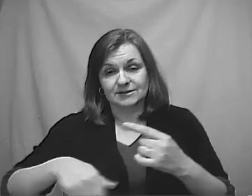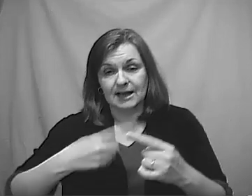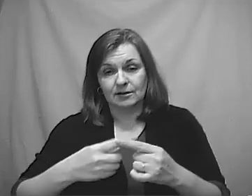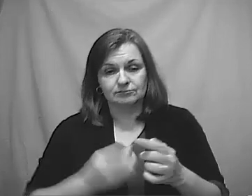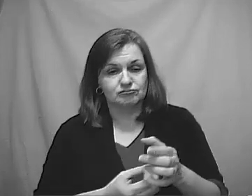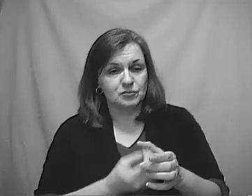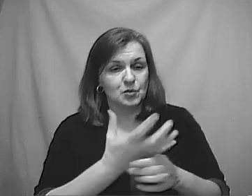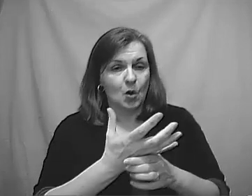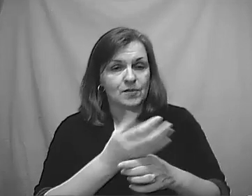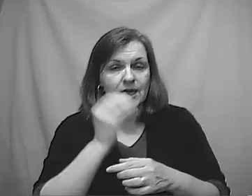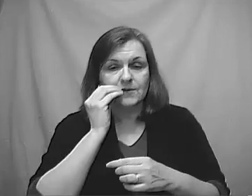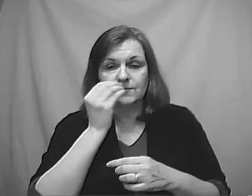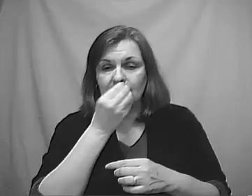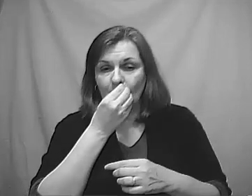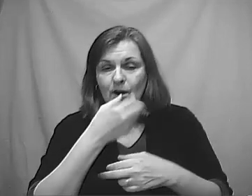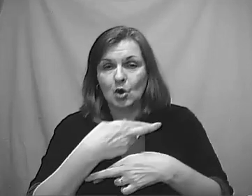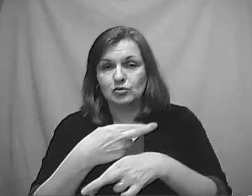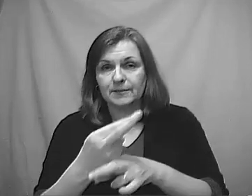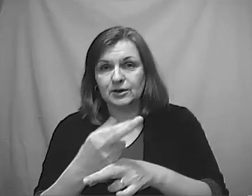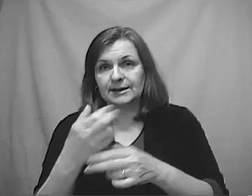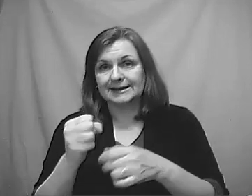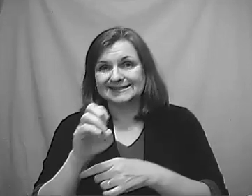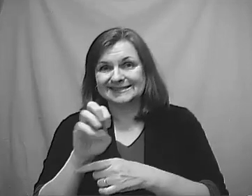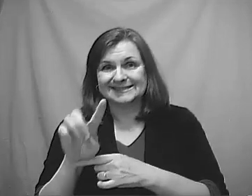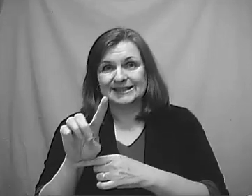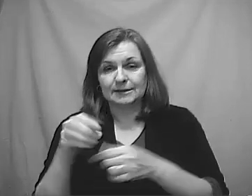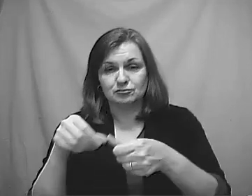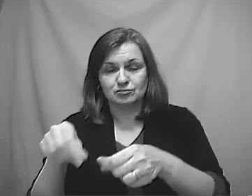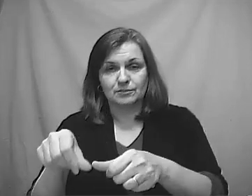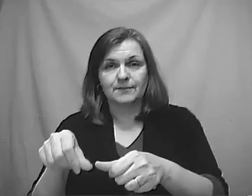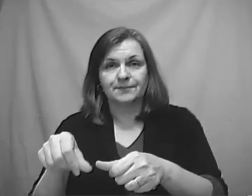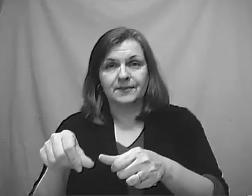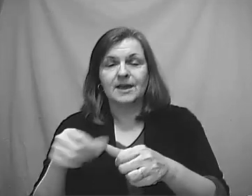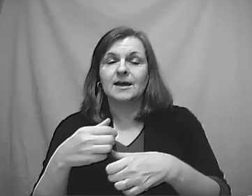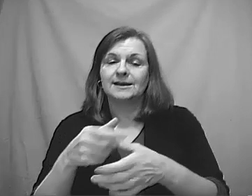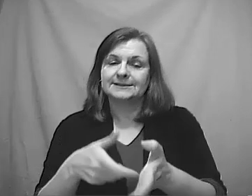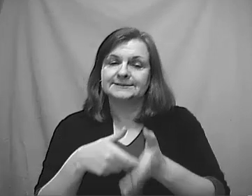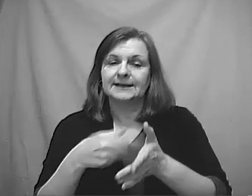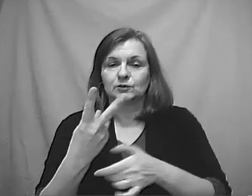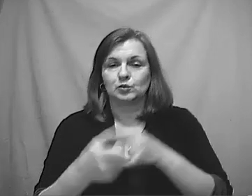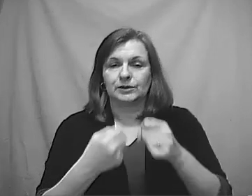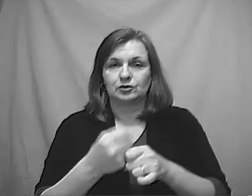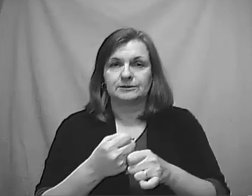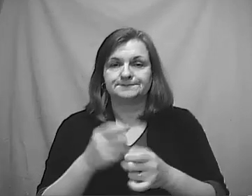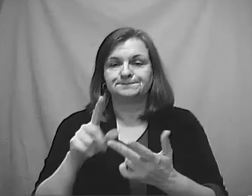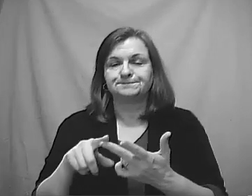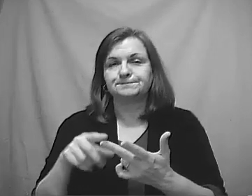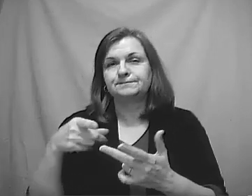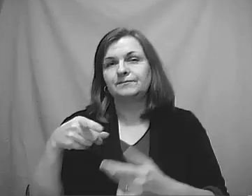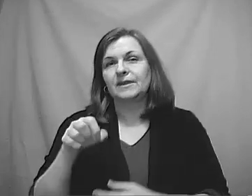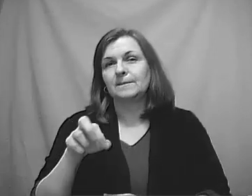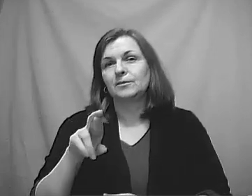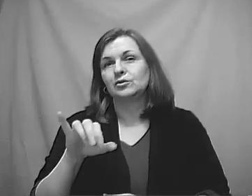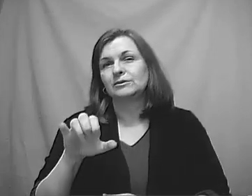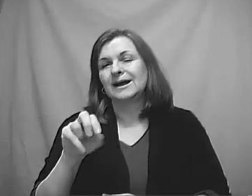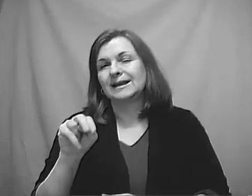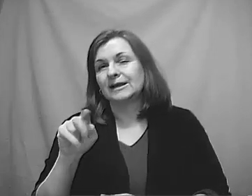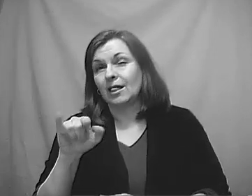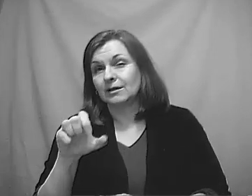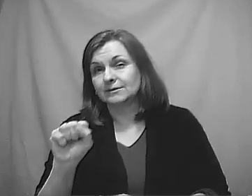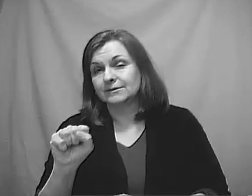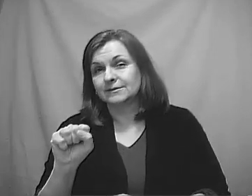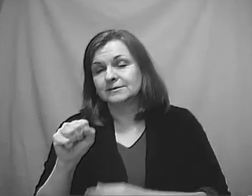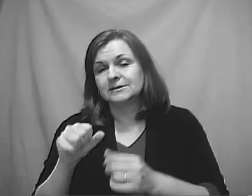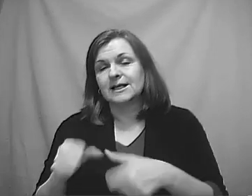cycle, growth, flowering, reproduction, and seed production takes 2 years.